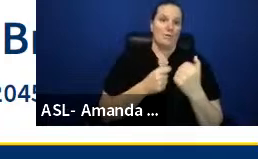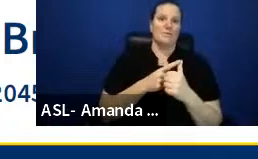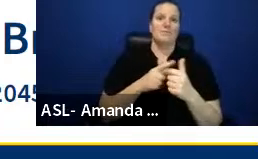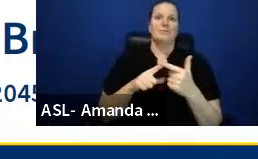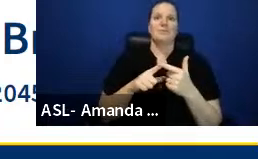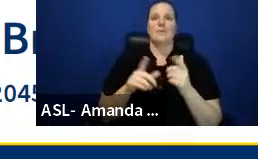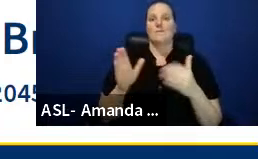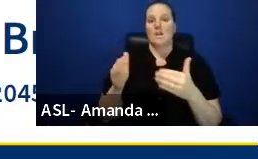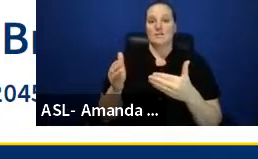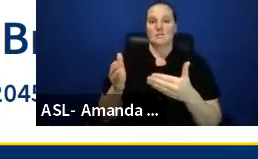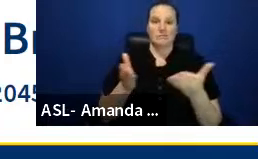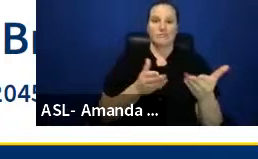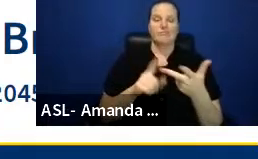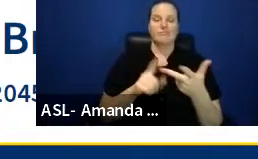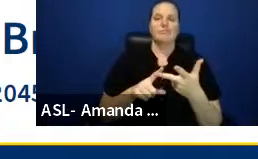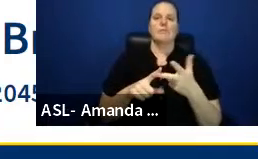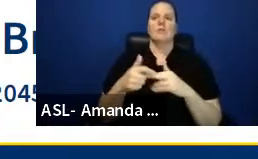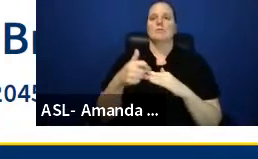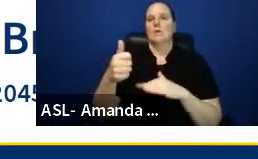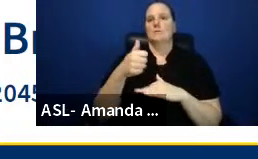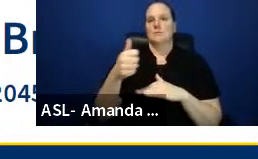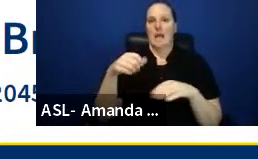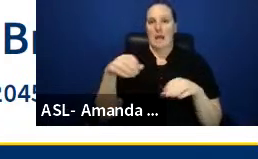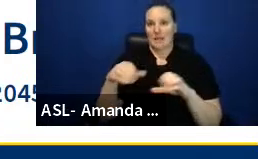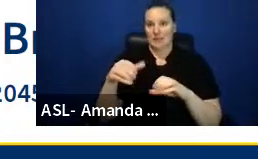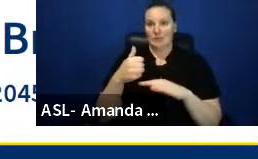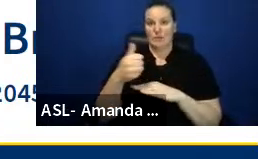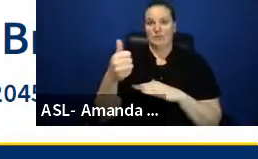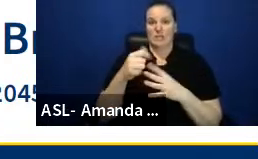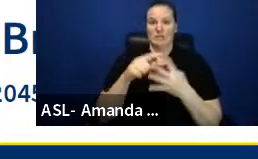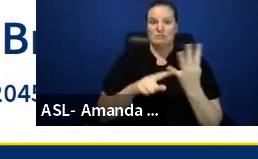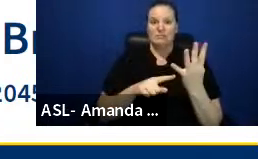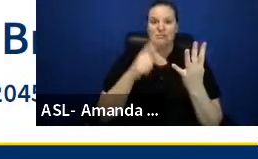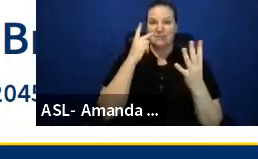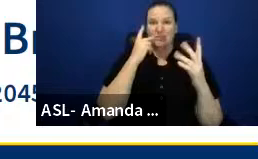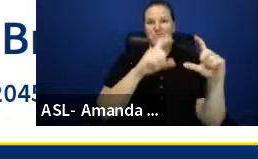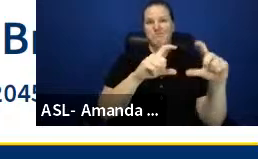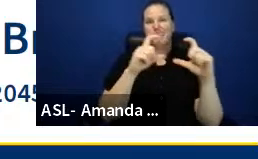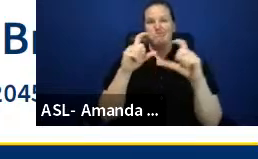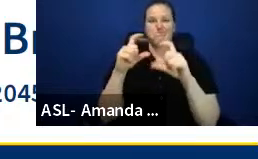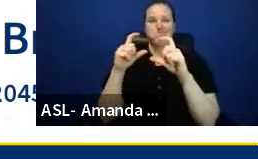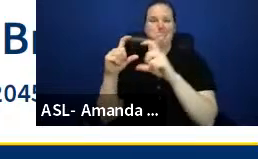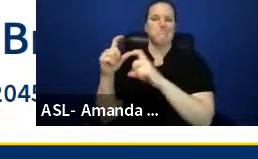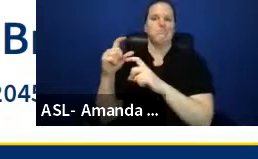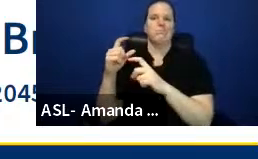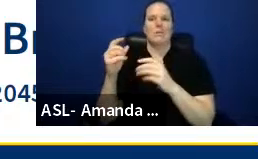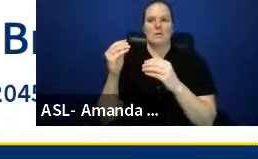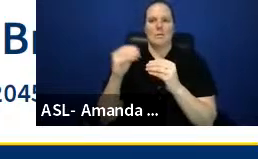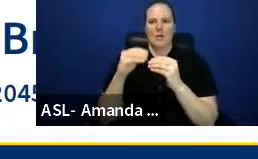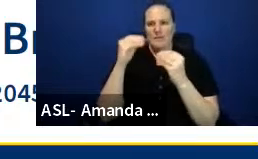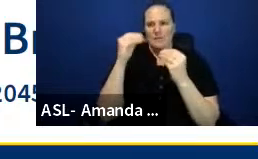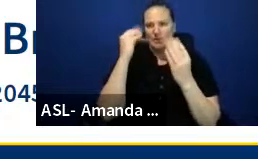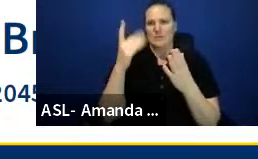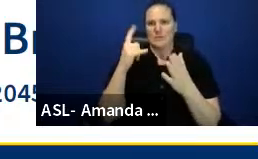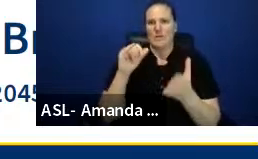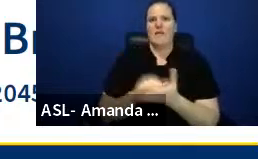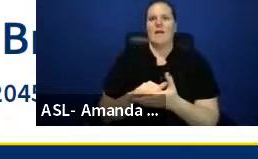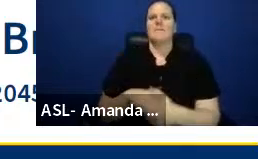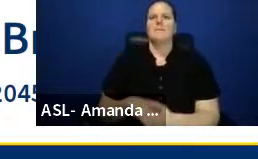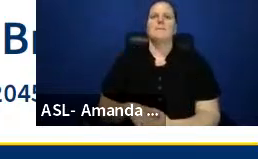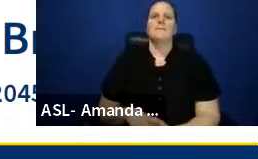freight, transit, and active transportation. You can kind of see different bubbles for each of those. And we have the information for existing